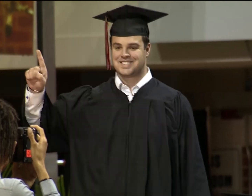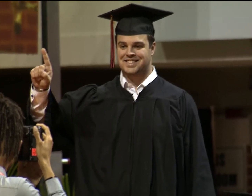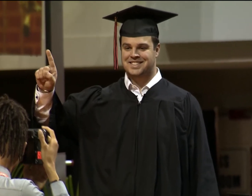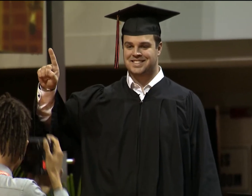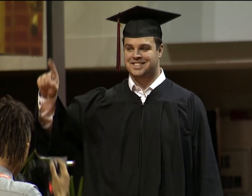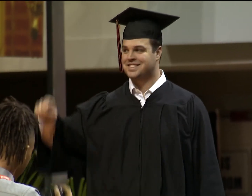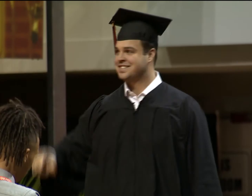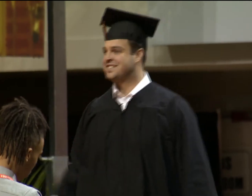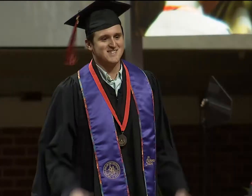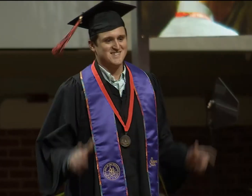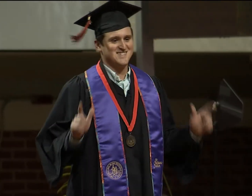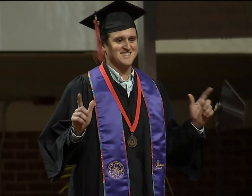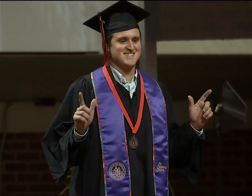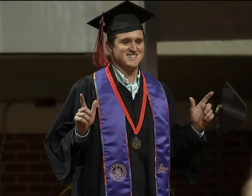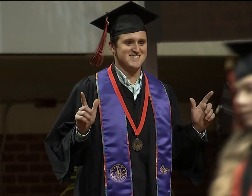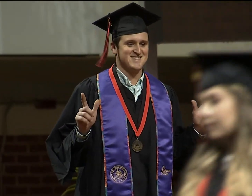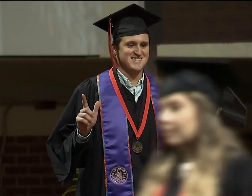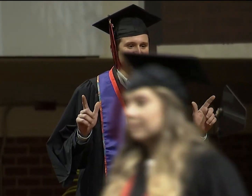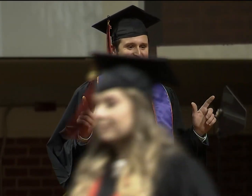Peyton Clark.